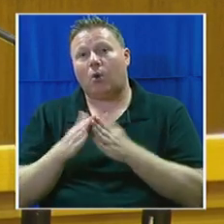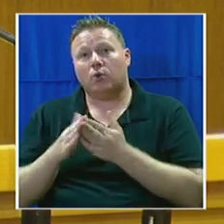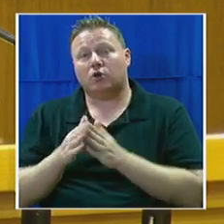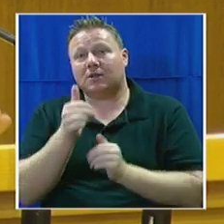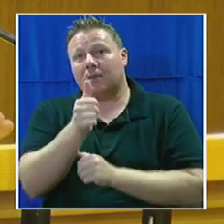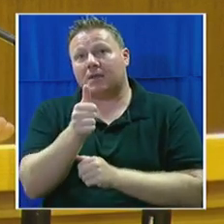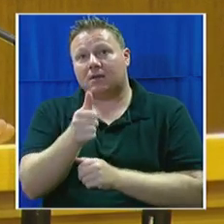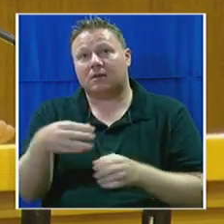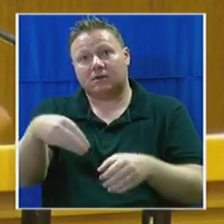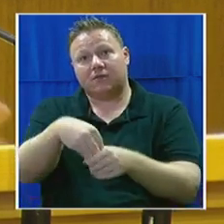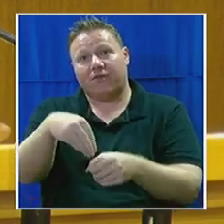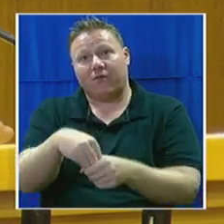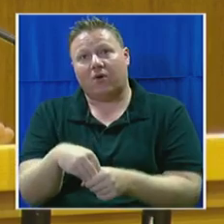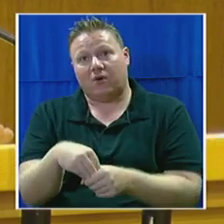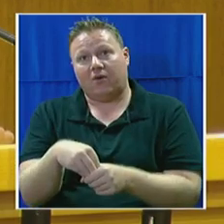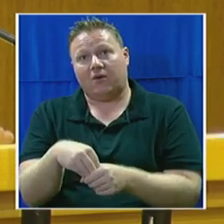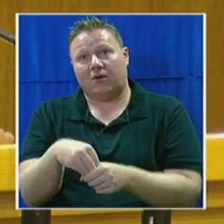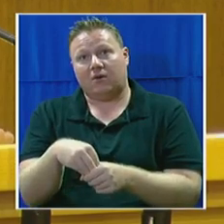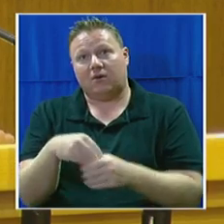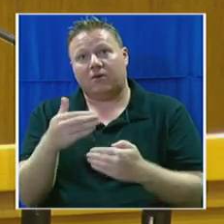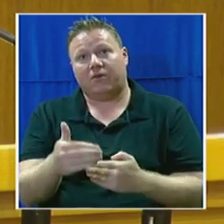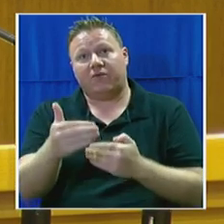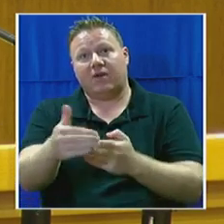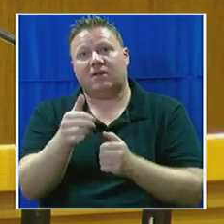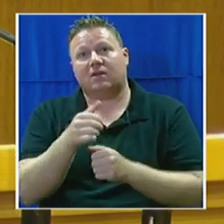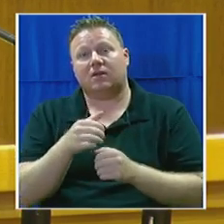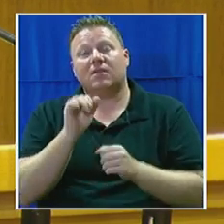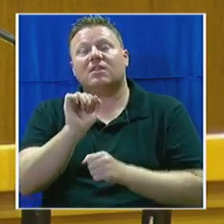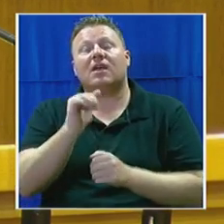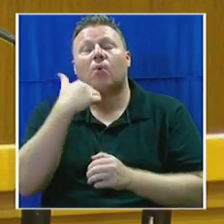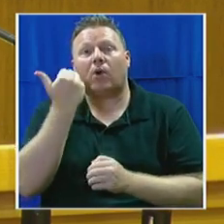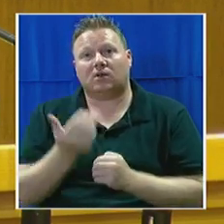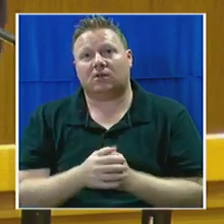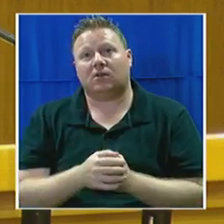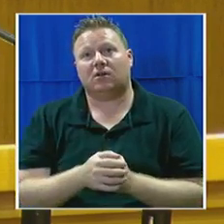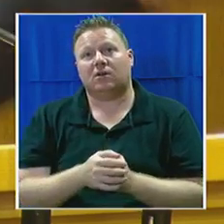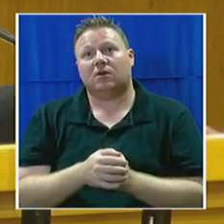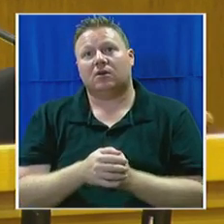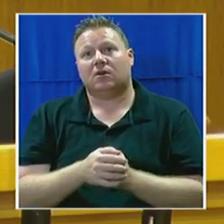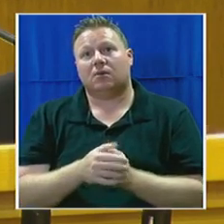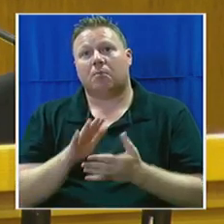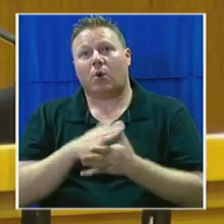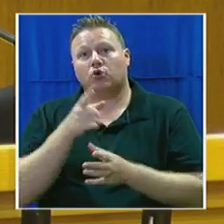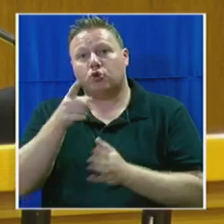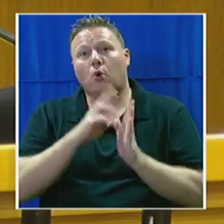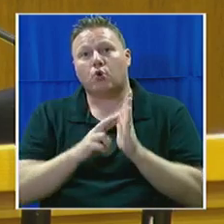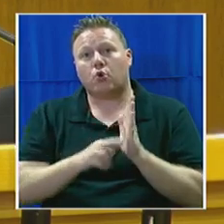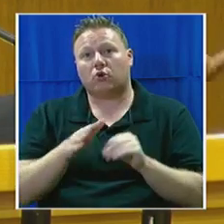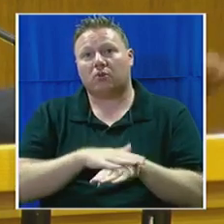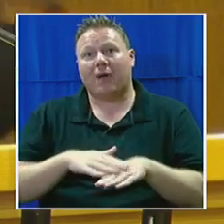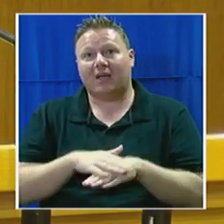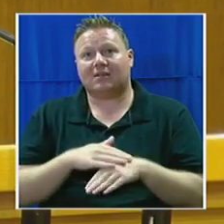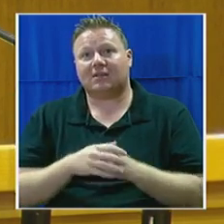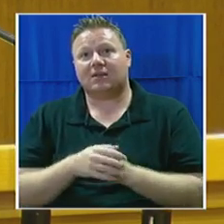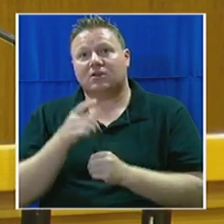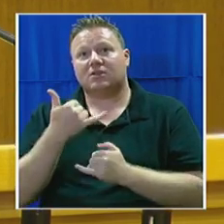to fully participate in the affairs of their own. So because you are rules-based, you are